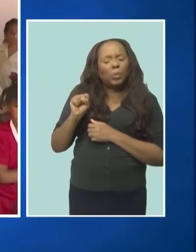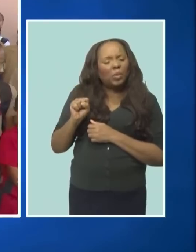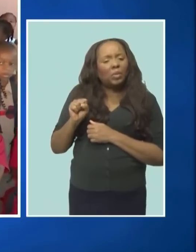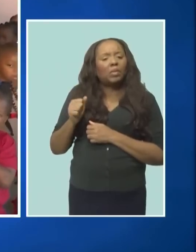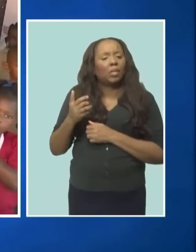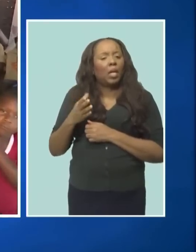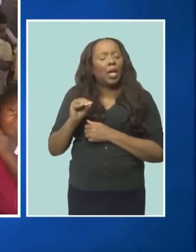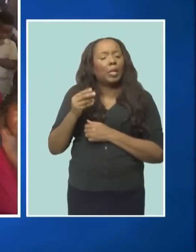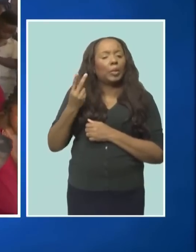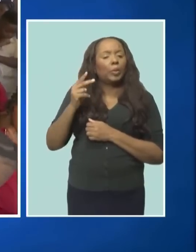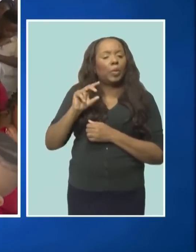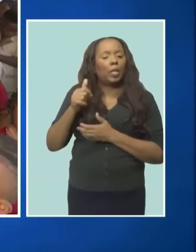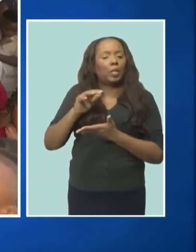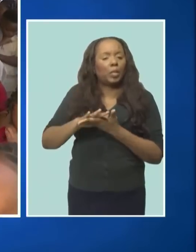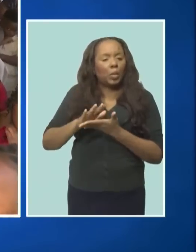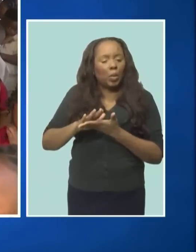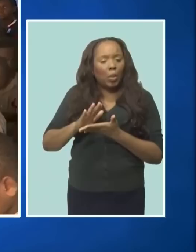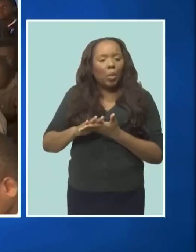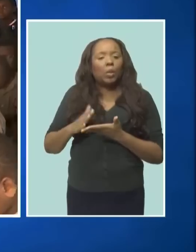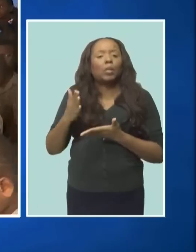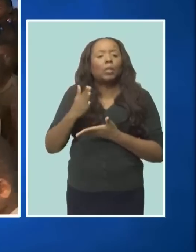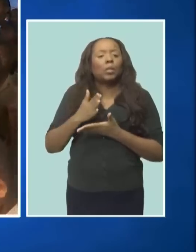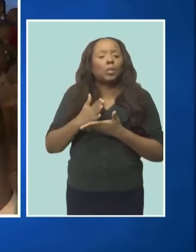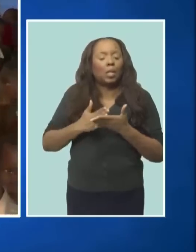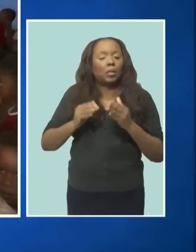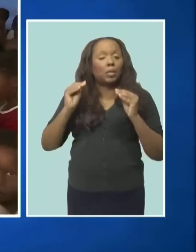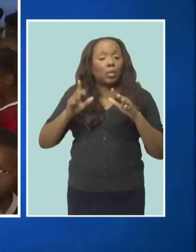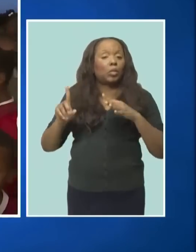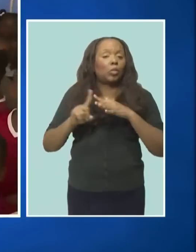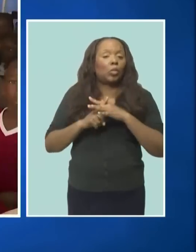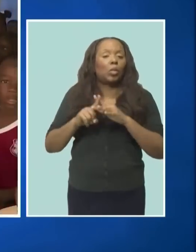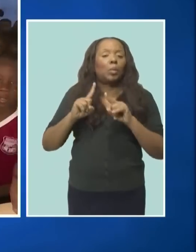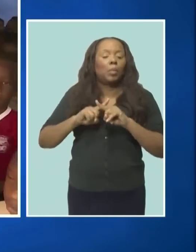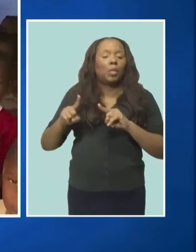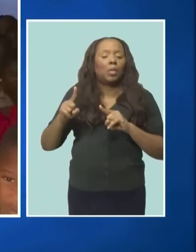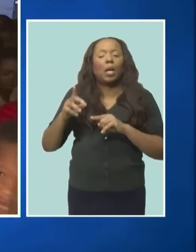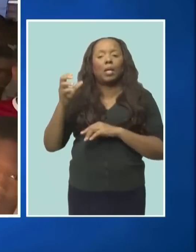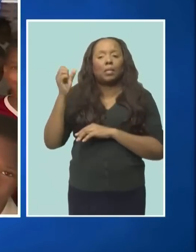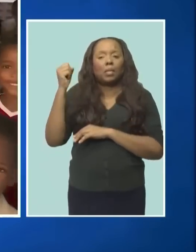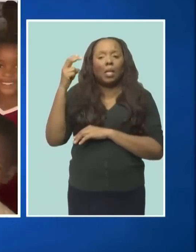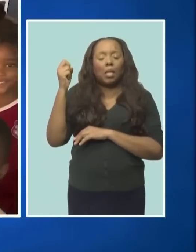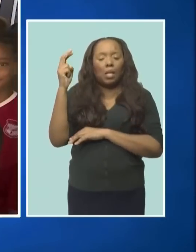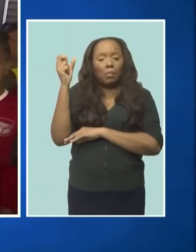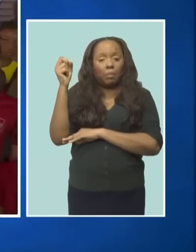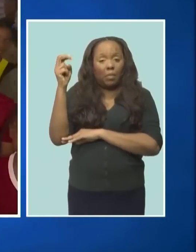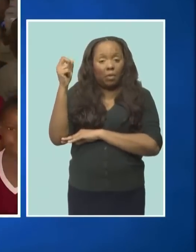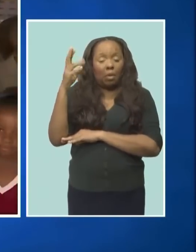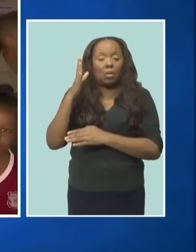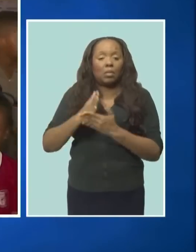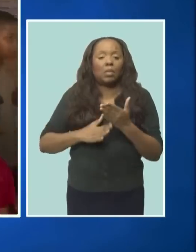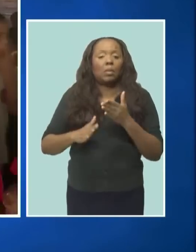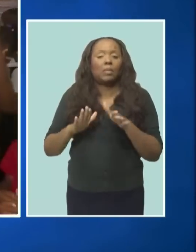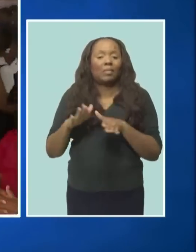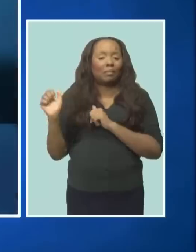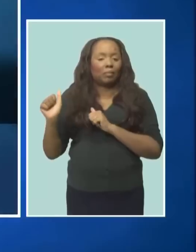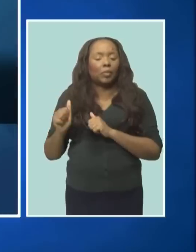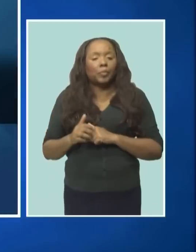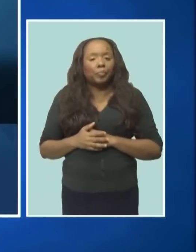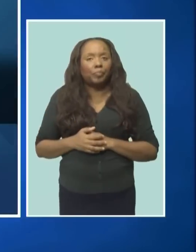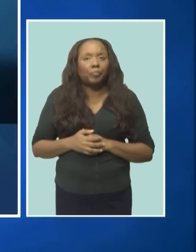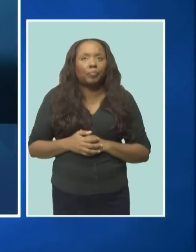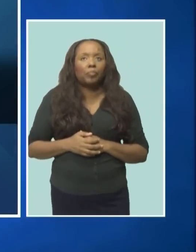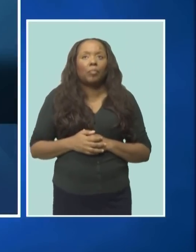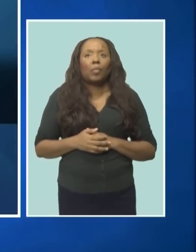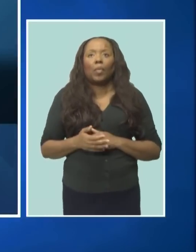Primary, 17 teachers reported for duty, but by midday, several had left. We were